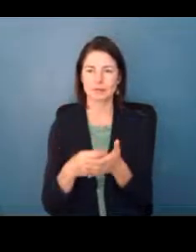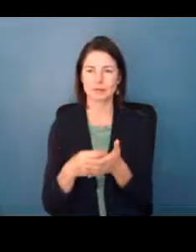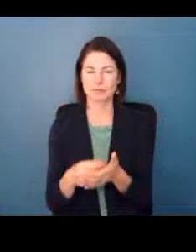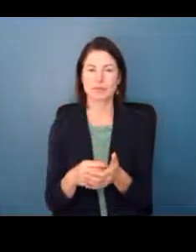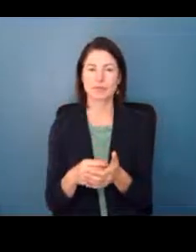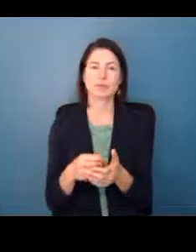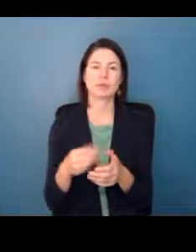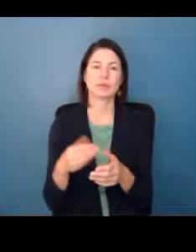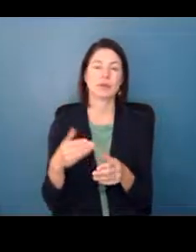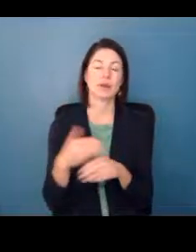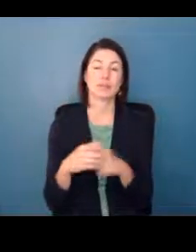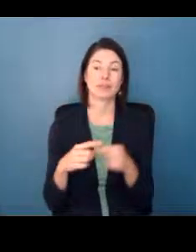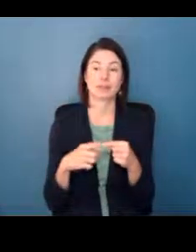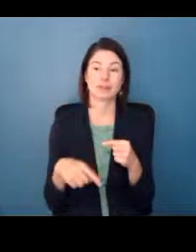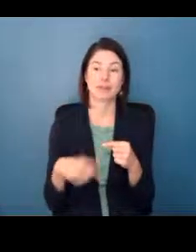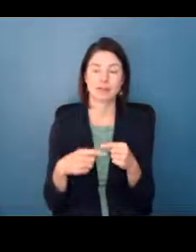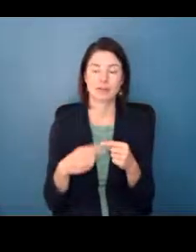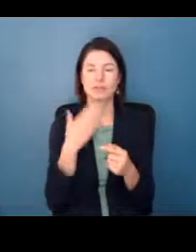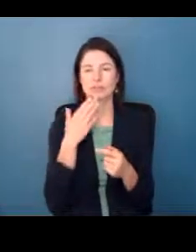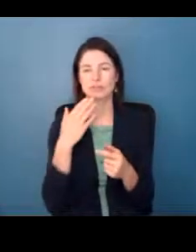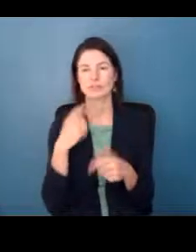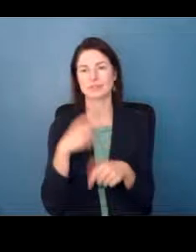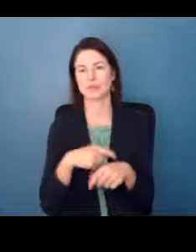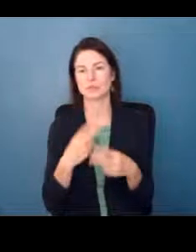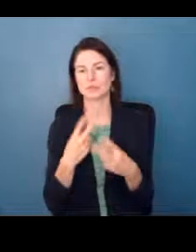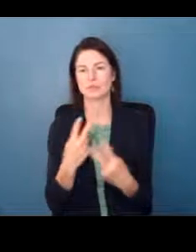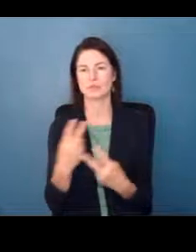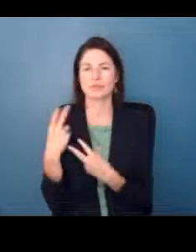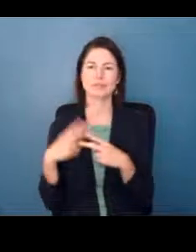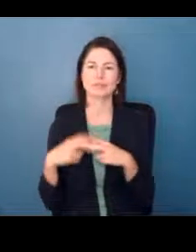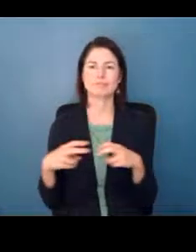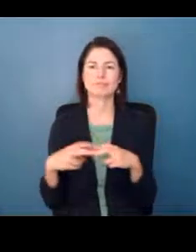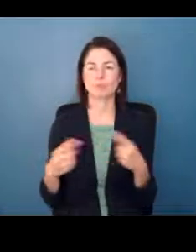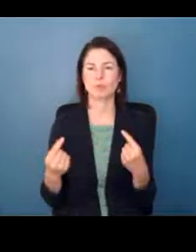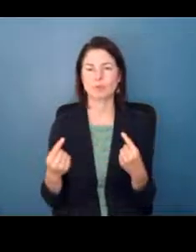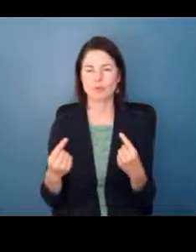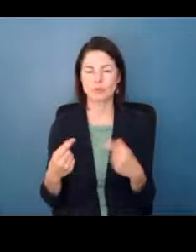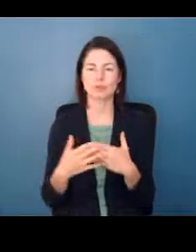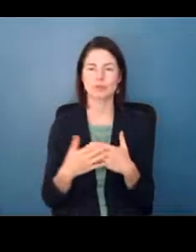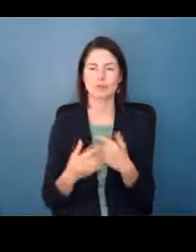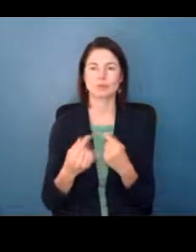cycle 3 to kind of reflect on where we are and where we go from there.